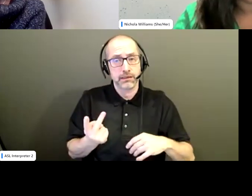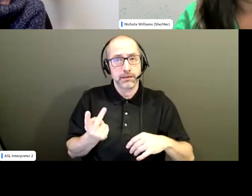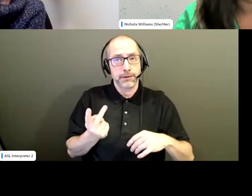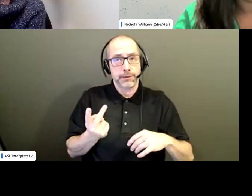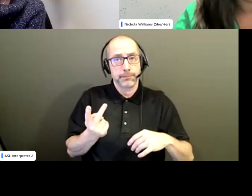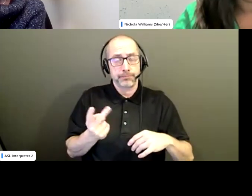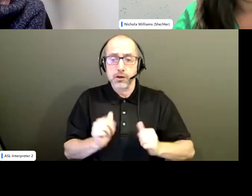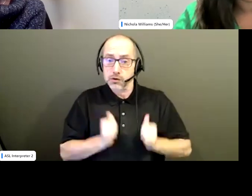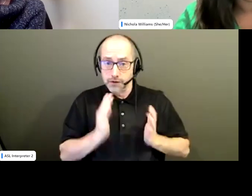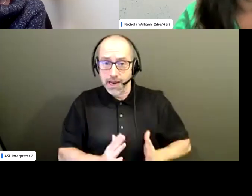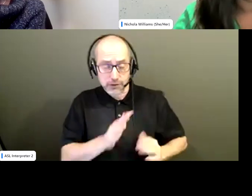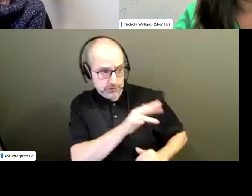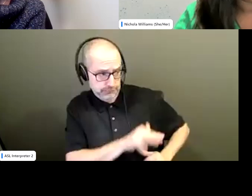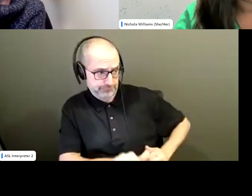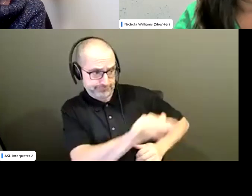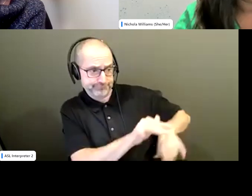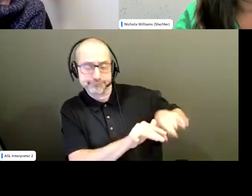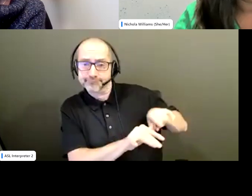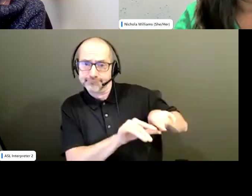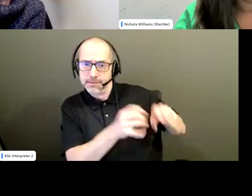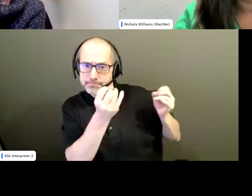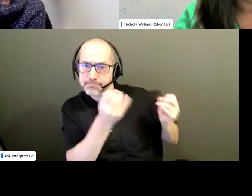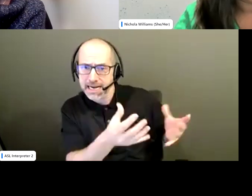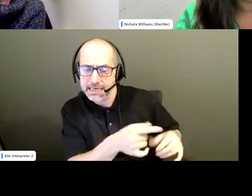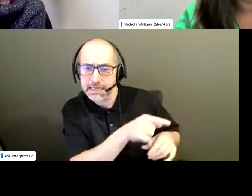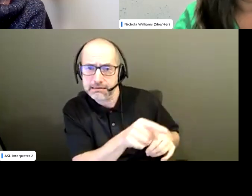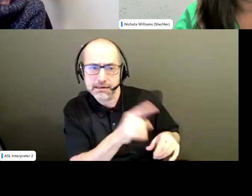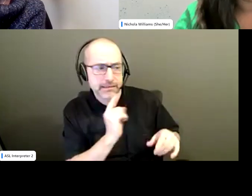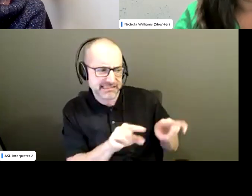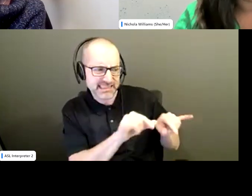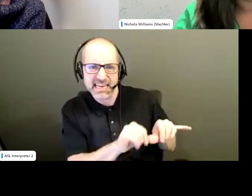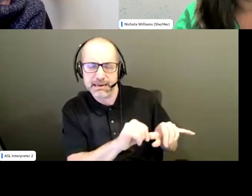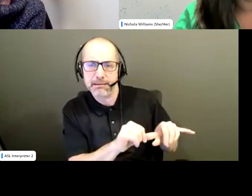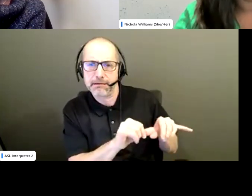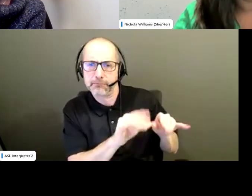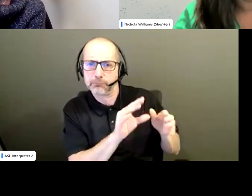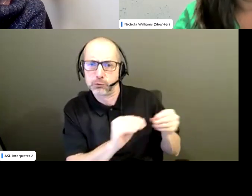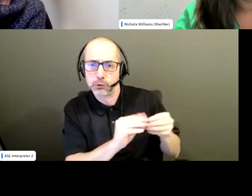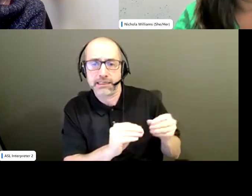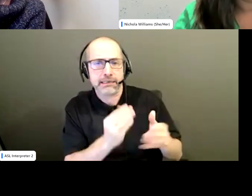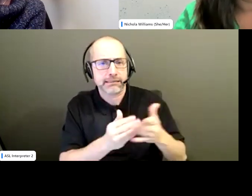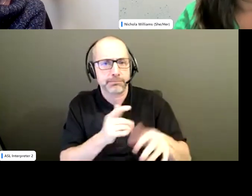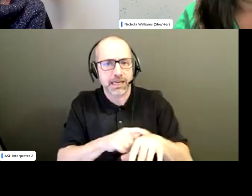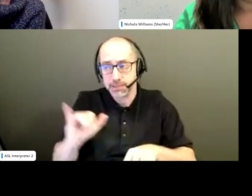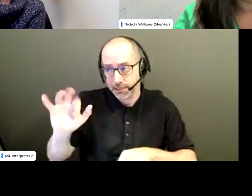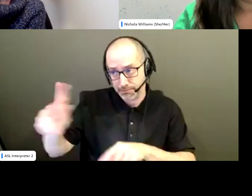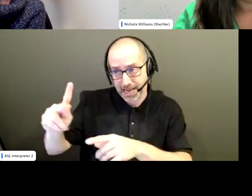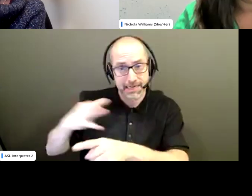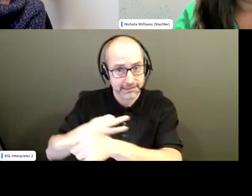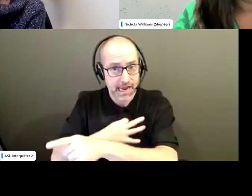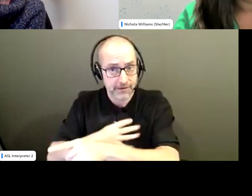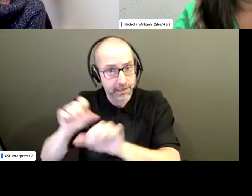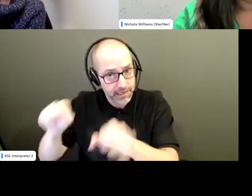of survivors that we were consulting, that actually sometimes the banking staff can be the first line